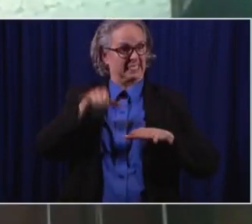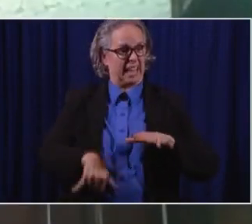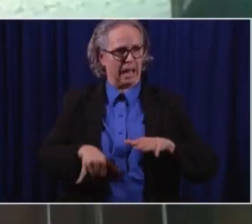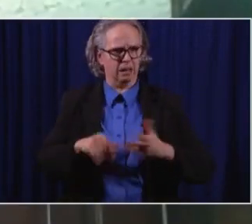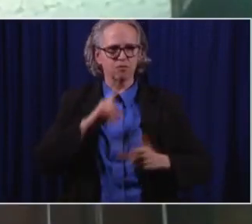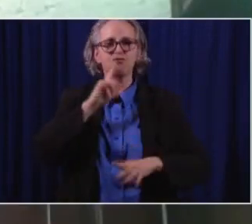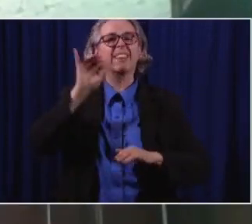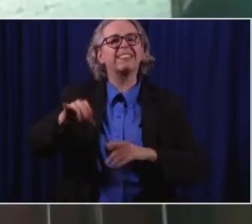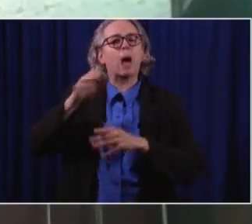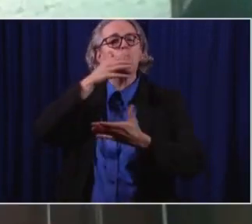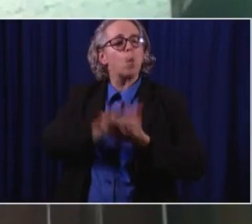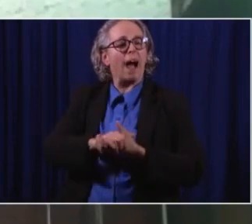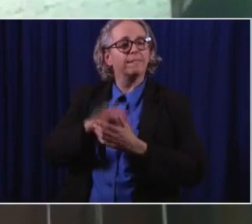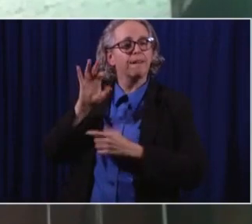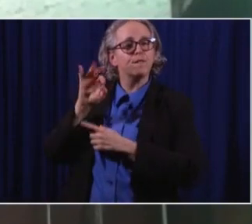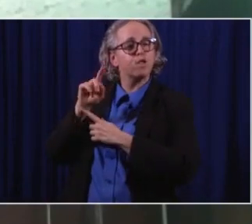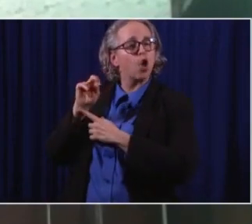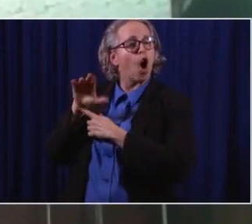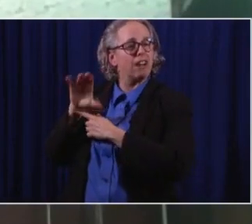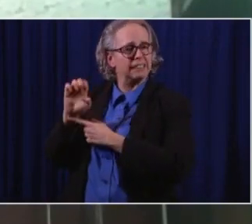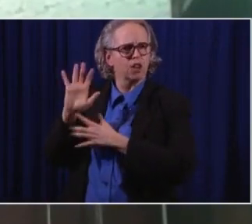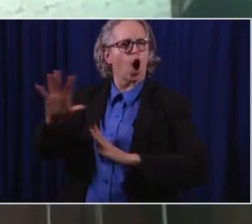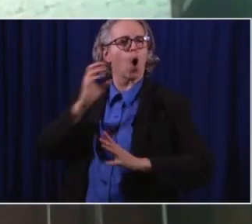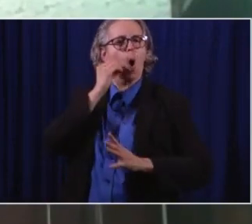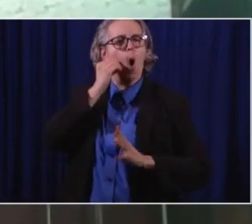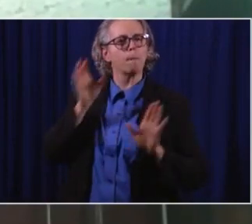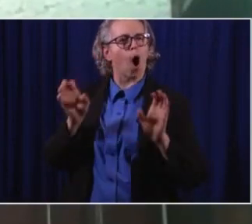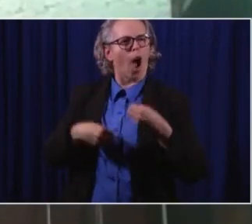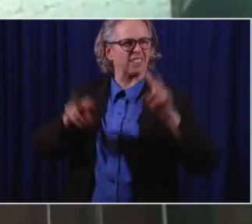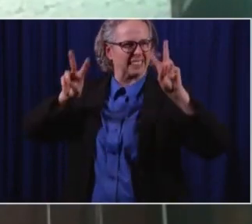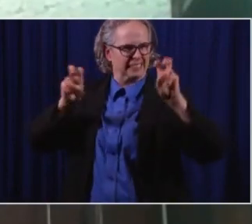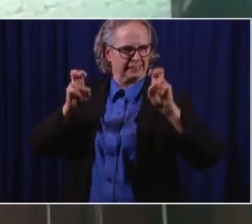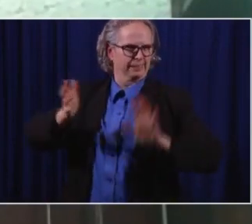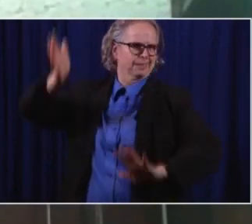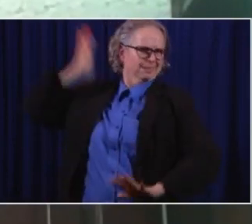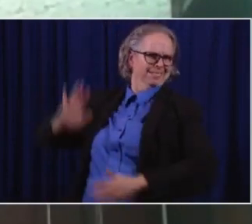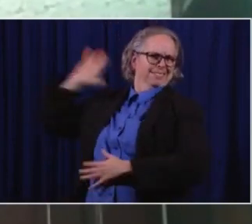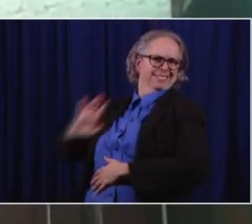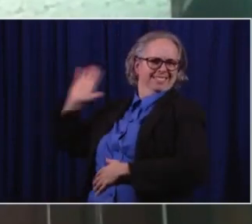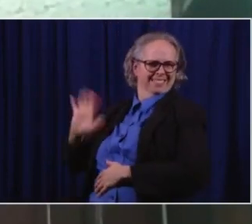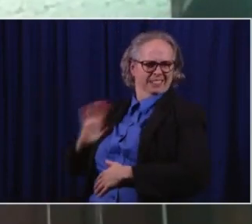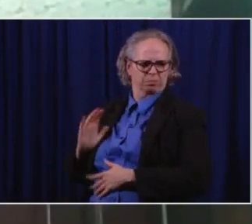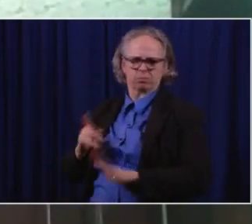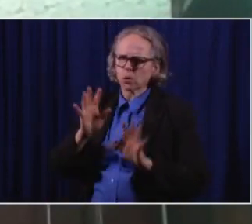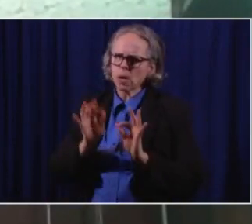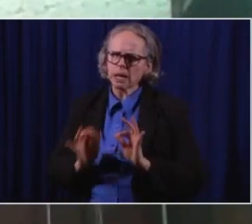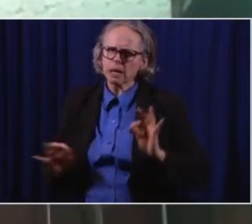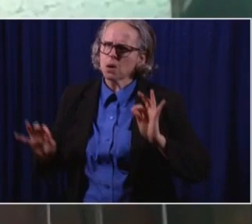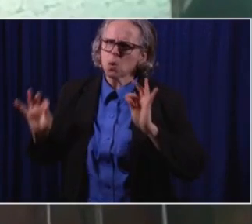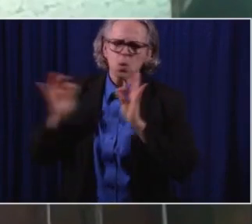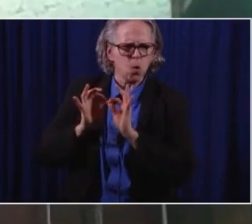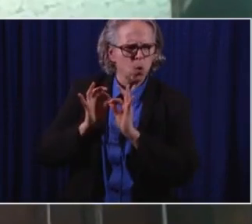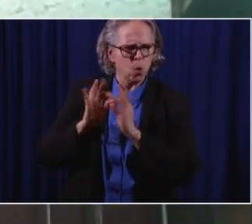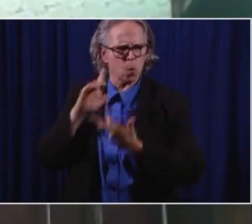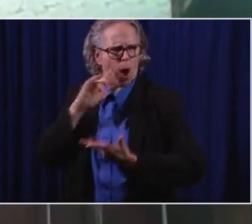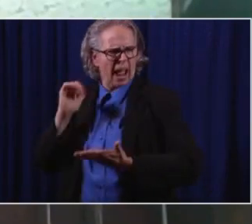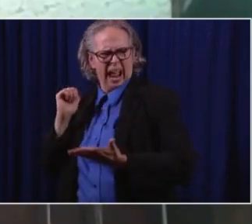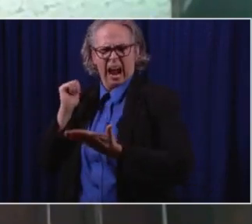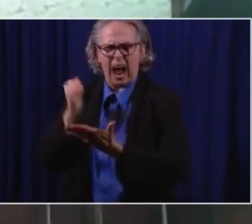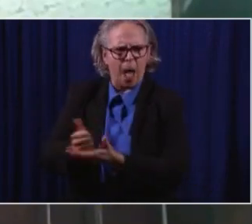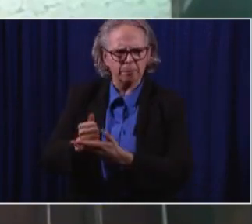campaign as kind of a home office. And she was very instrumental in that very busy campaign, giving lots of